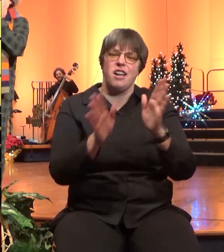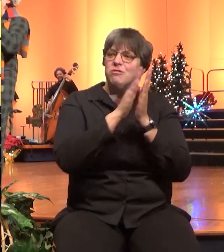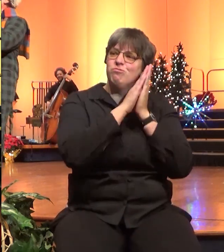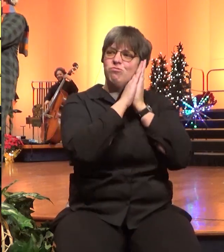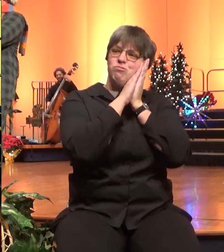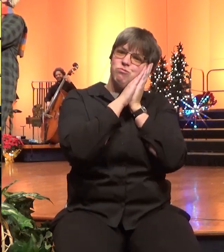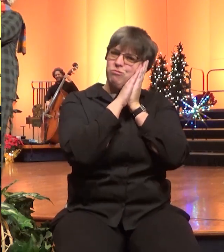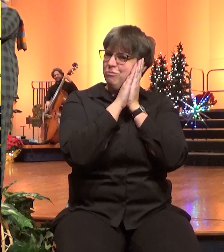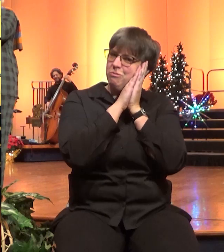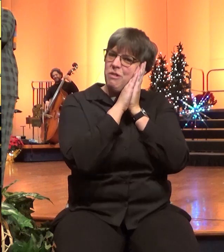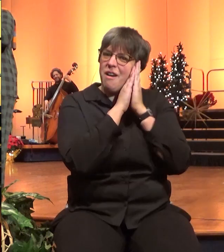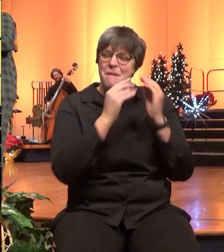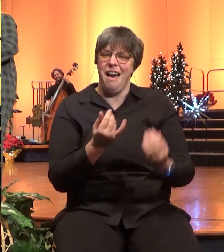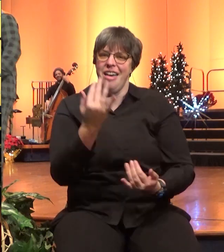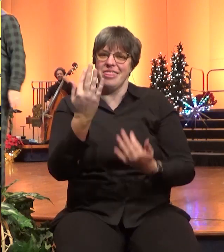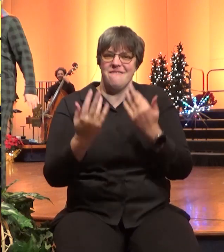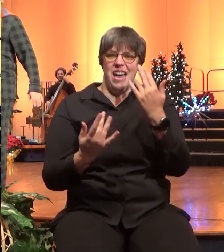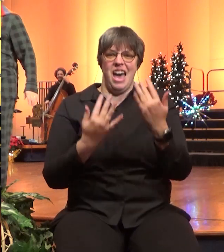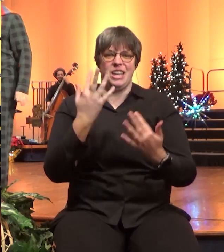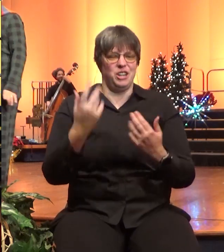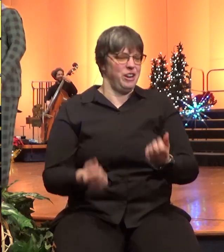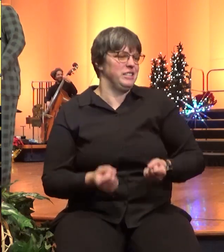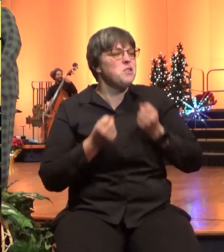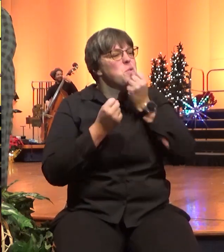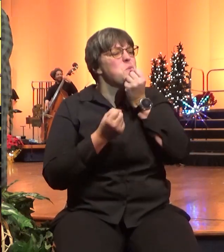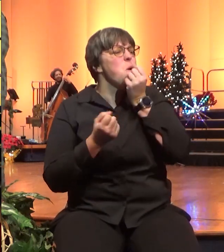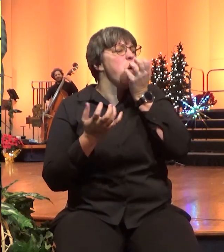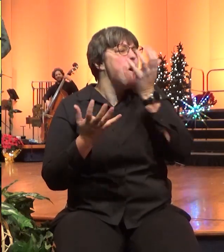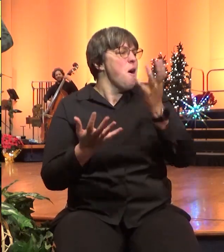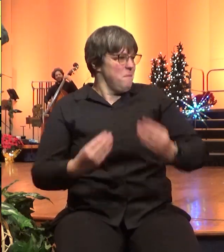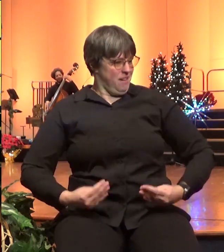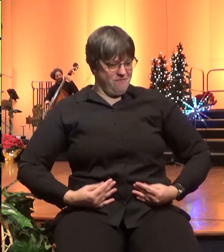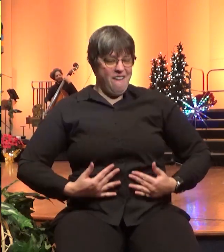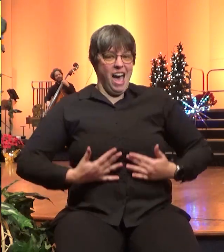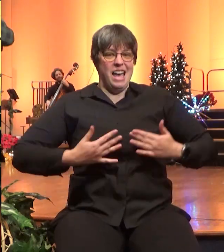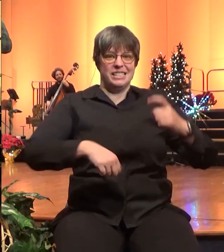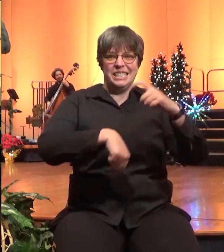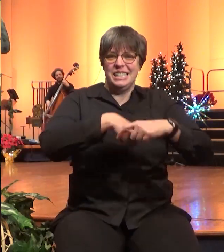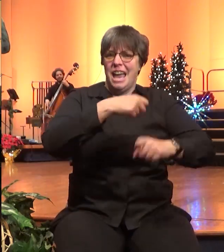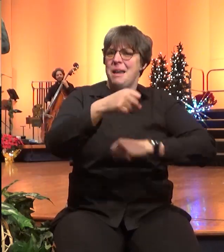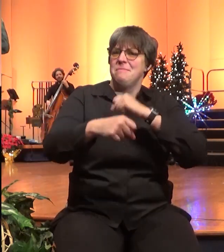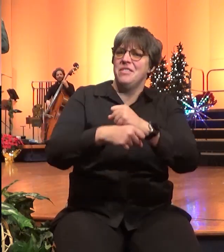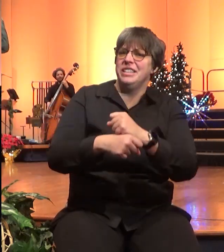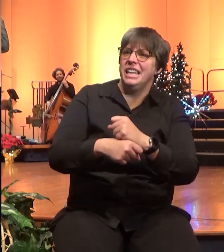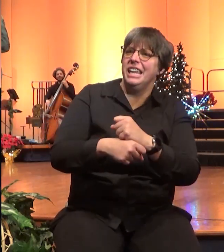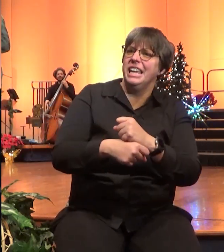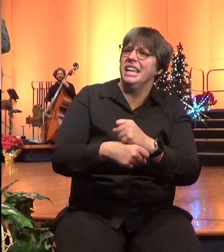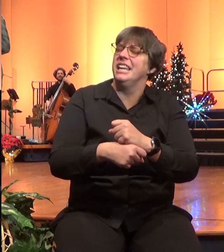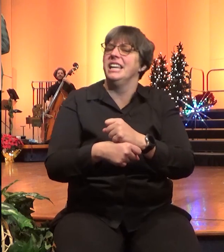cozy fire. It's a warm and fuzzy time of